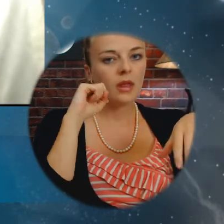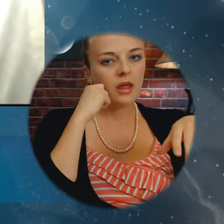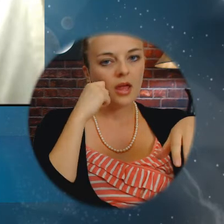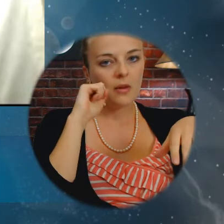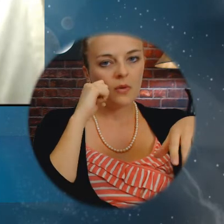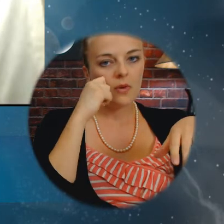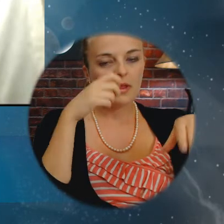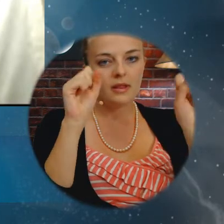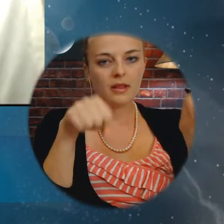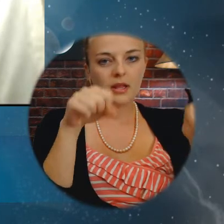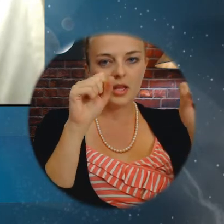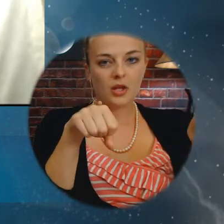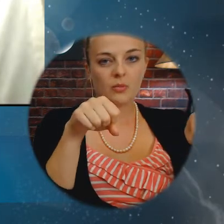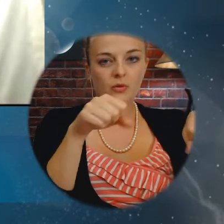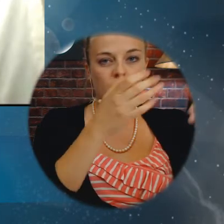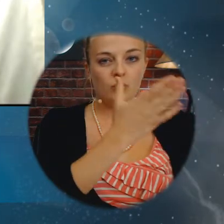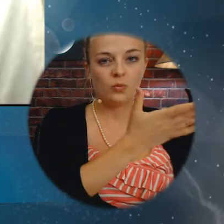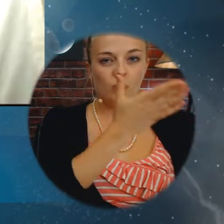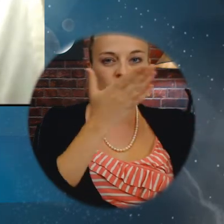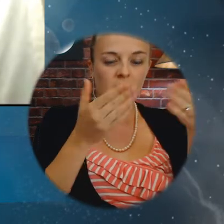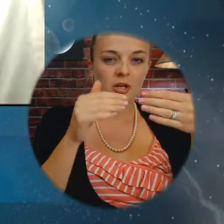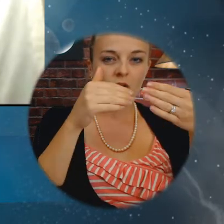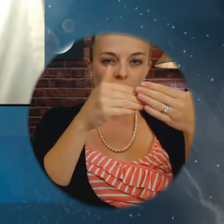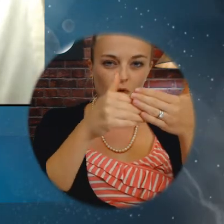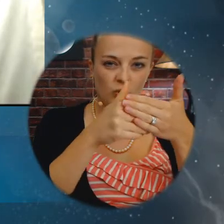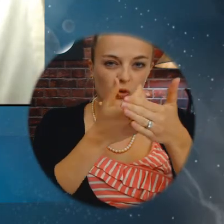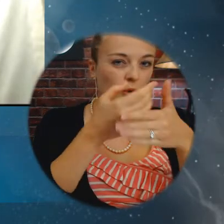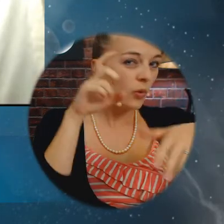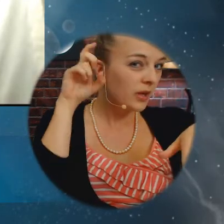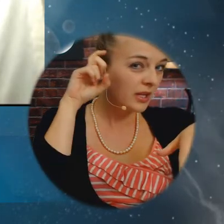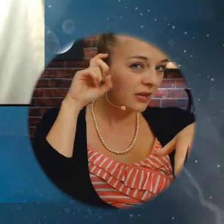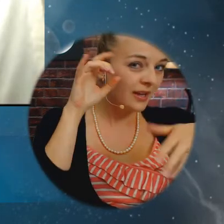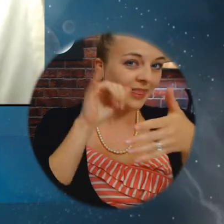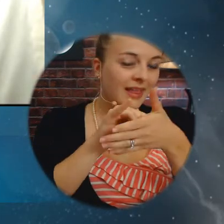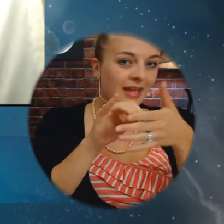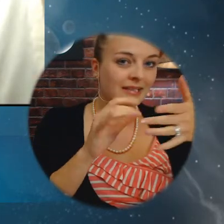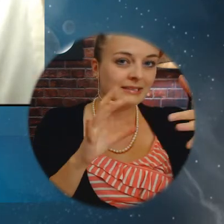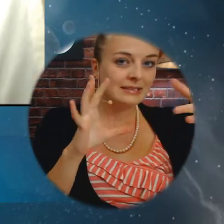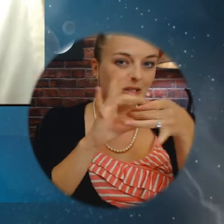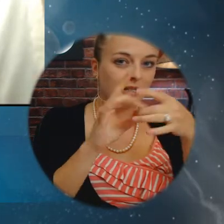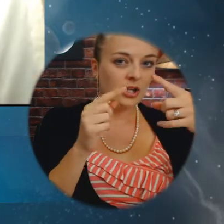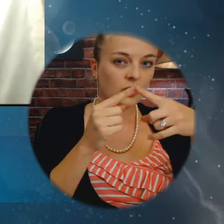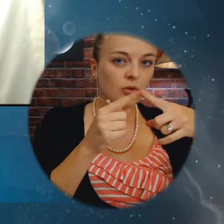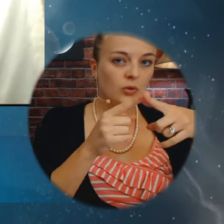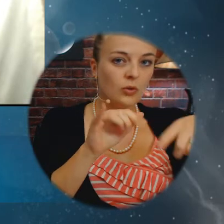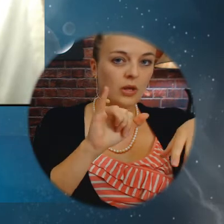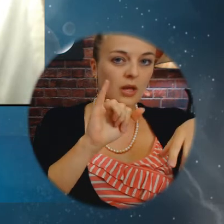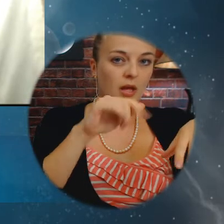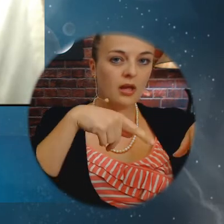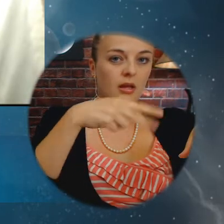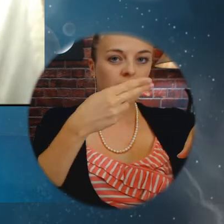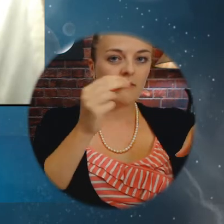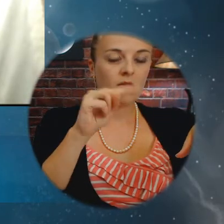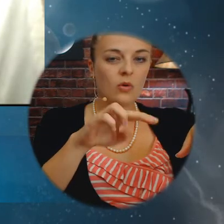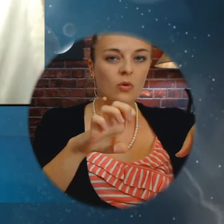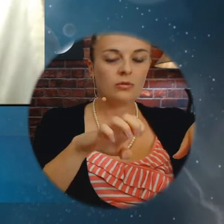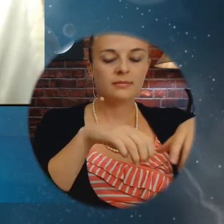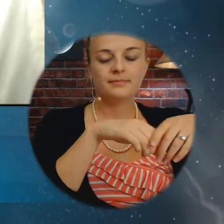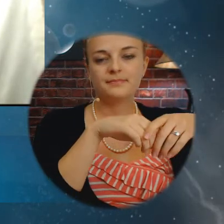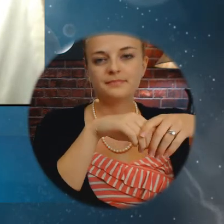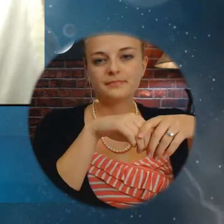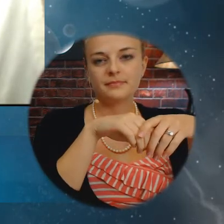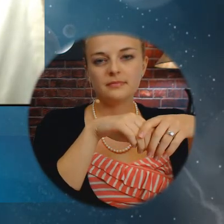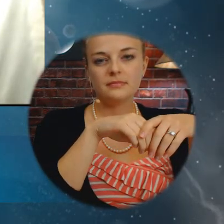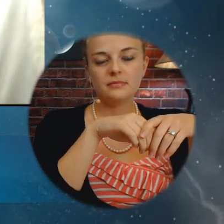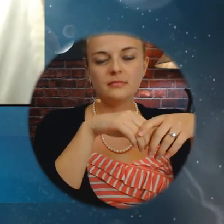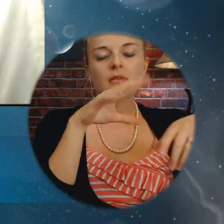bring out the very first instrument that is a made-for-iPhone hearing instrument. So it utilizes our 2.4 gigahertz FM technology along